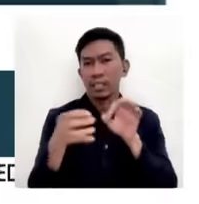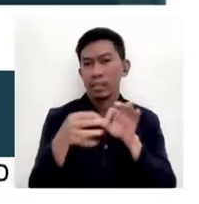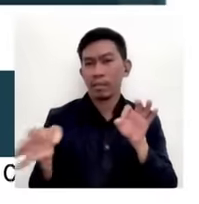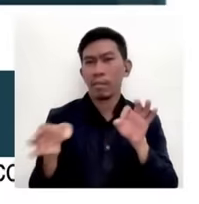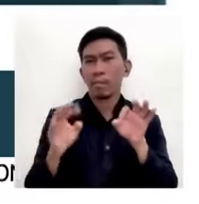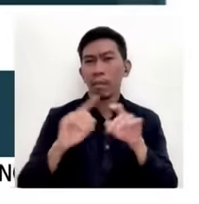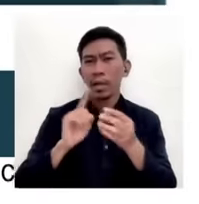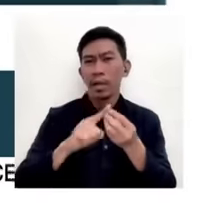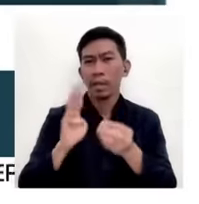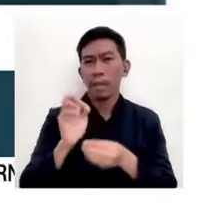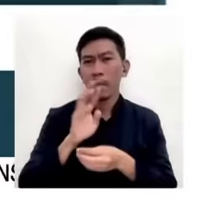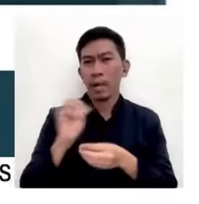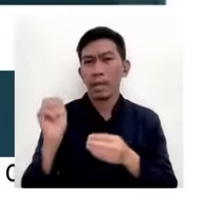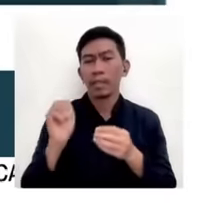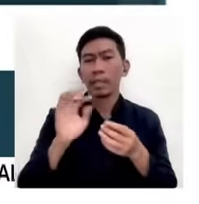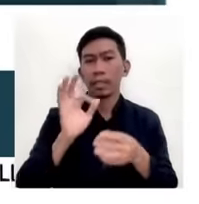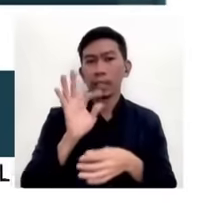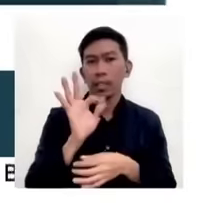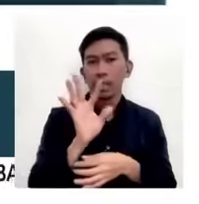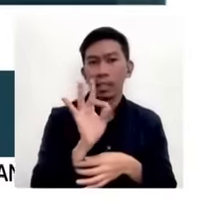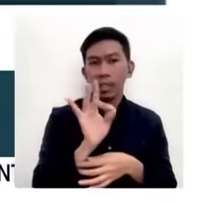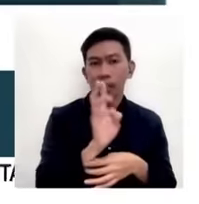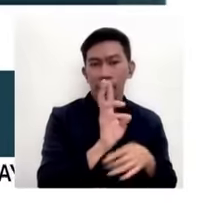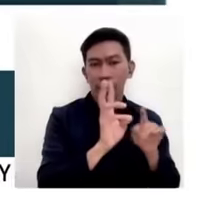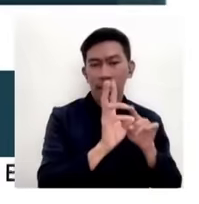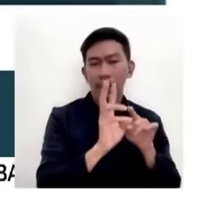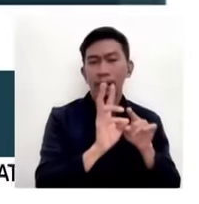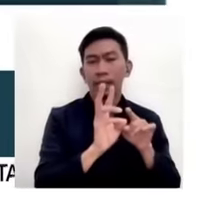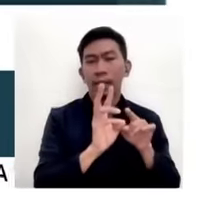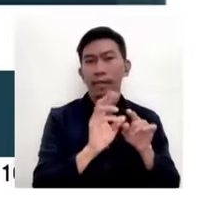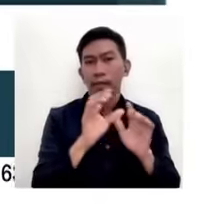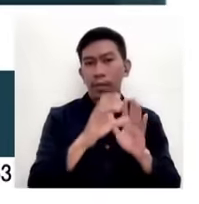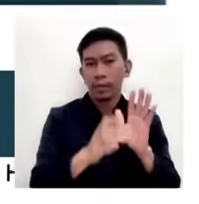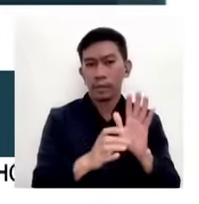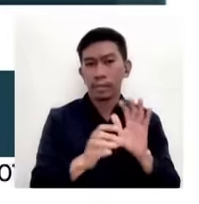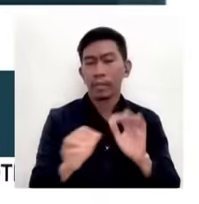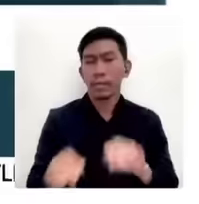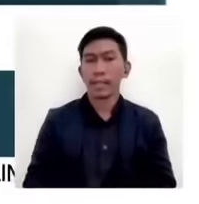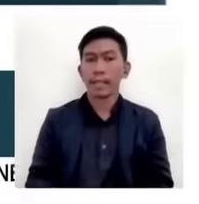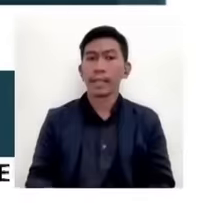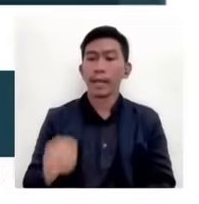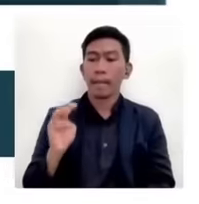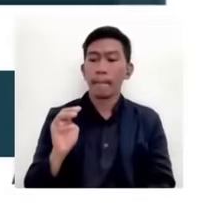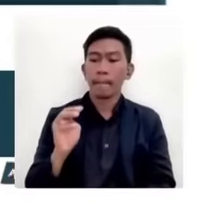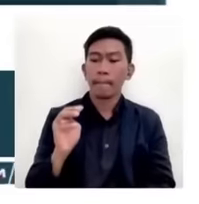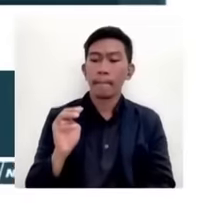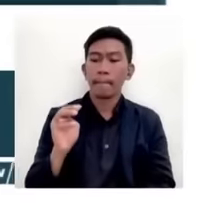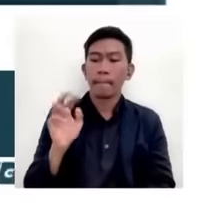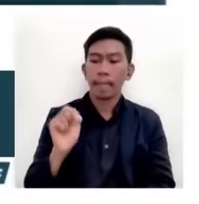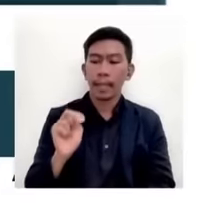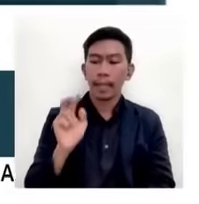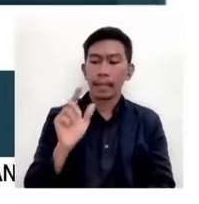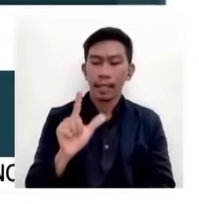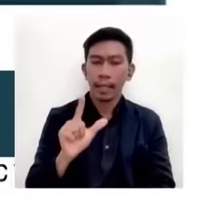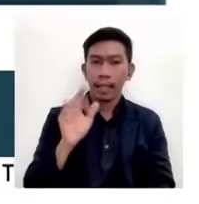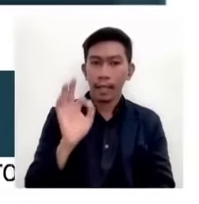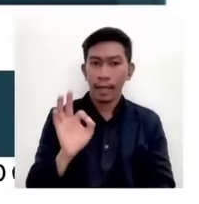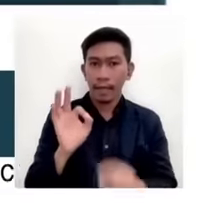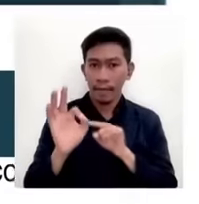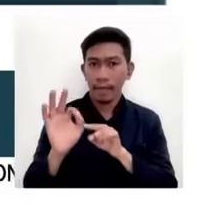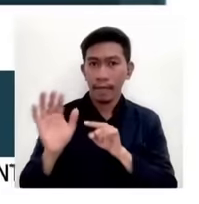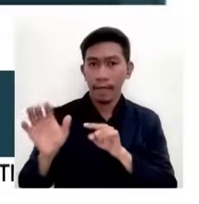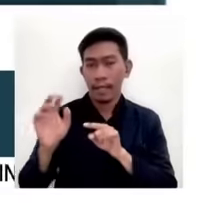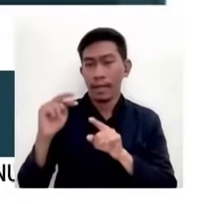the Comprehensive Agreement of the Bangsamoro. And as far as the Moro National Liberation Front is concerned, we have